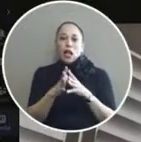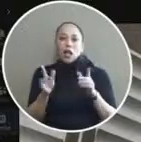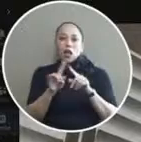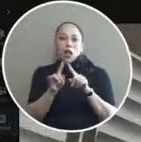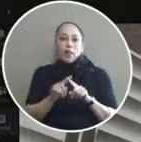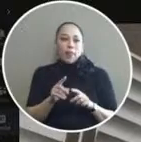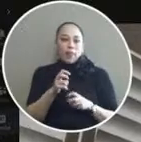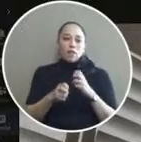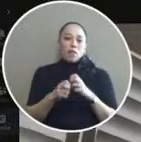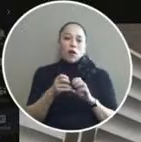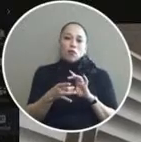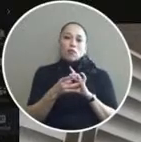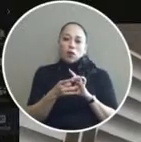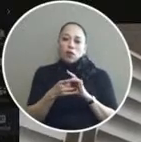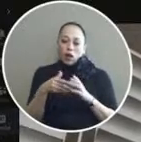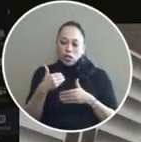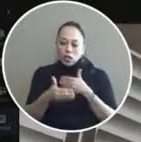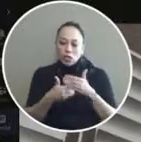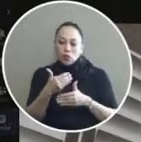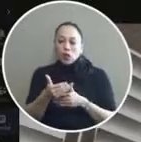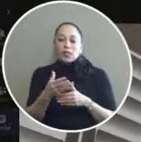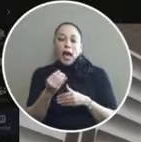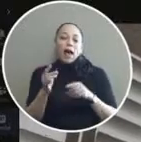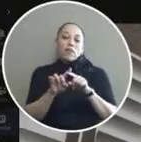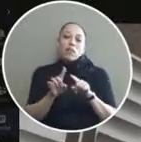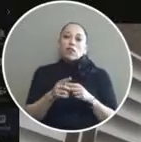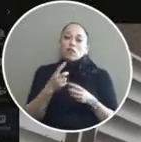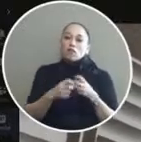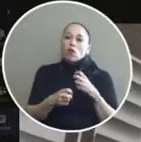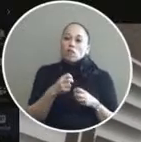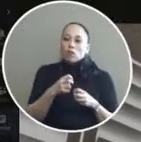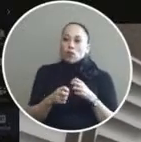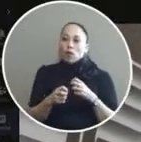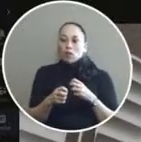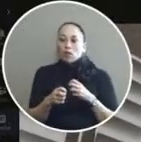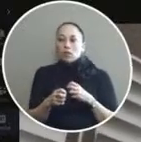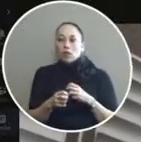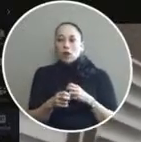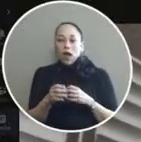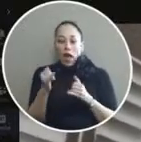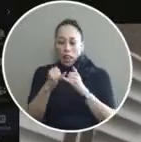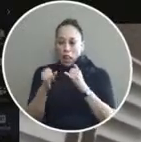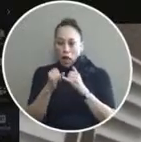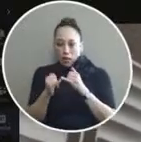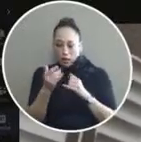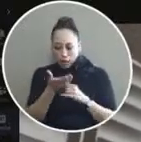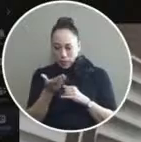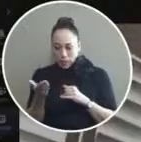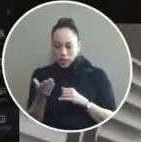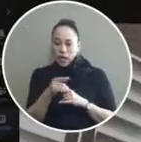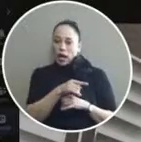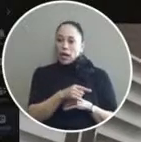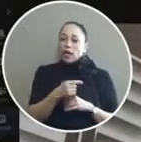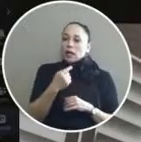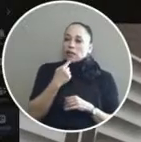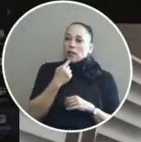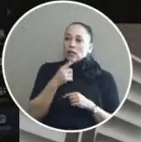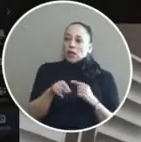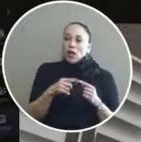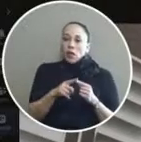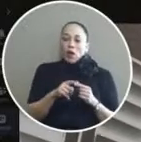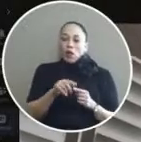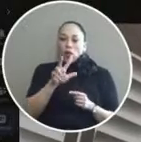issues regarding the bridge crossings and the different issues we're having to contend with. One last point. He mentioned the part